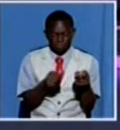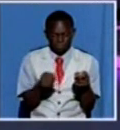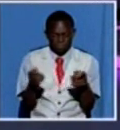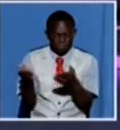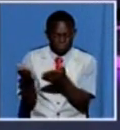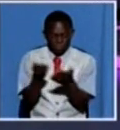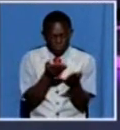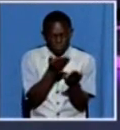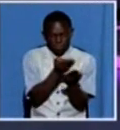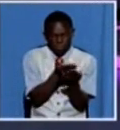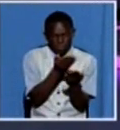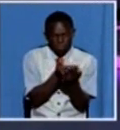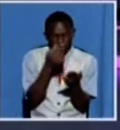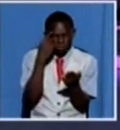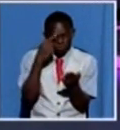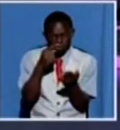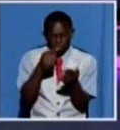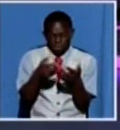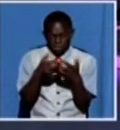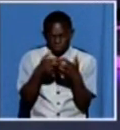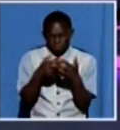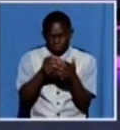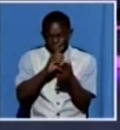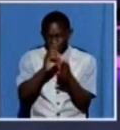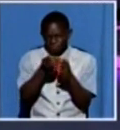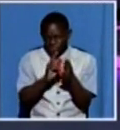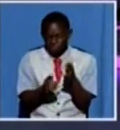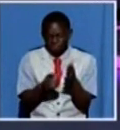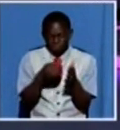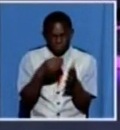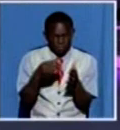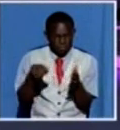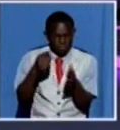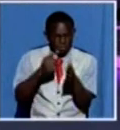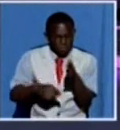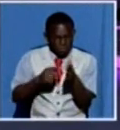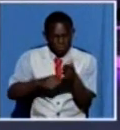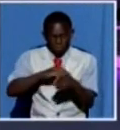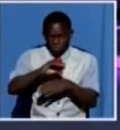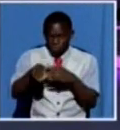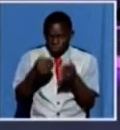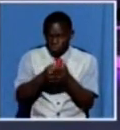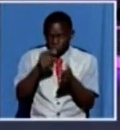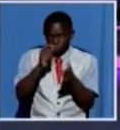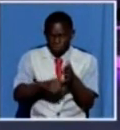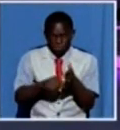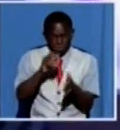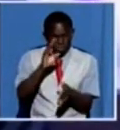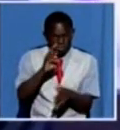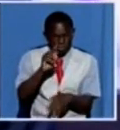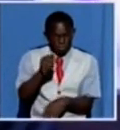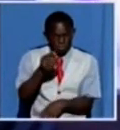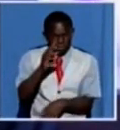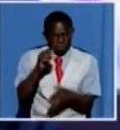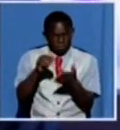that span, including the materials, it will cost us $6.6 million. RDA went to tender,